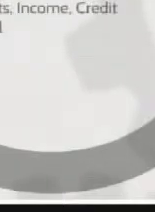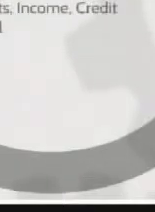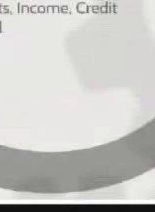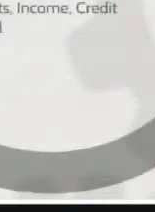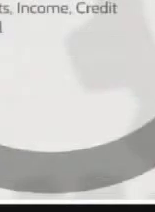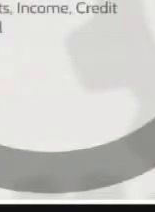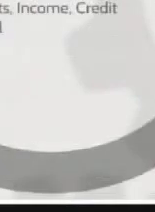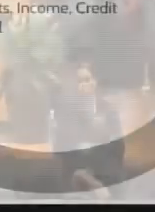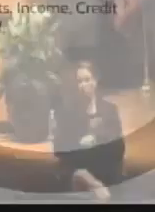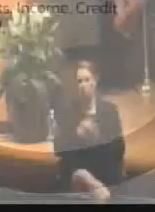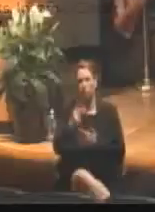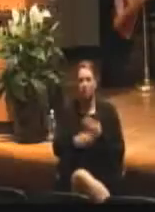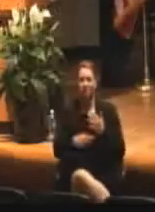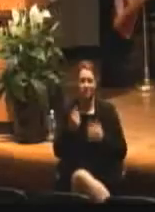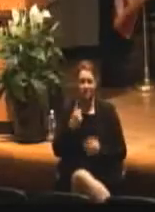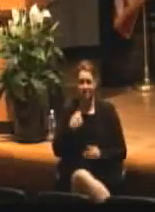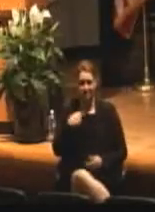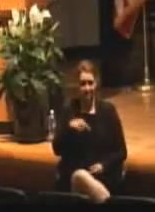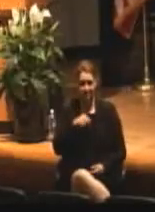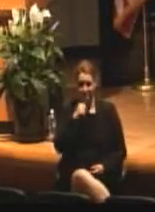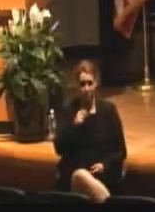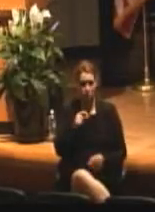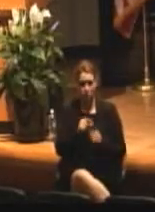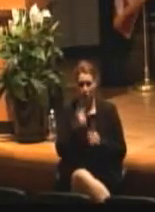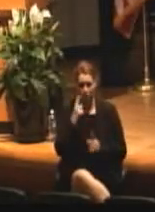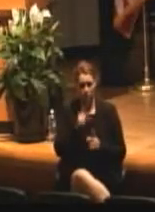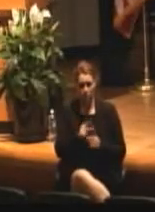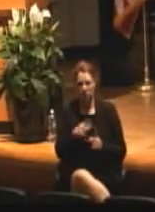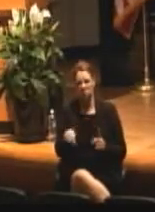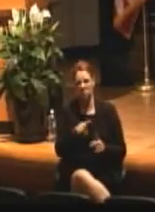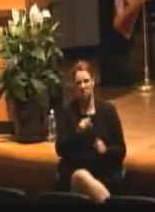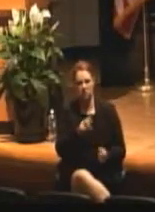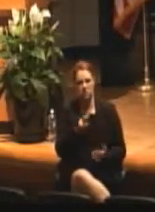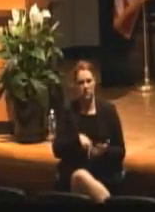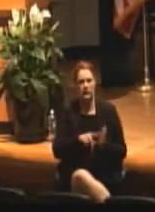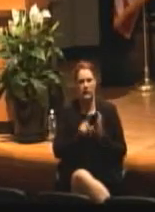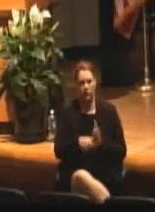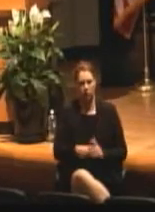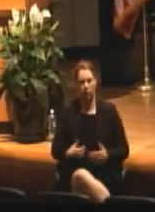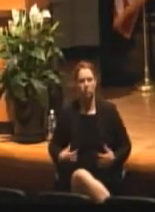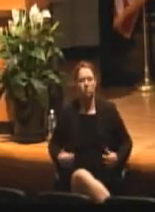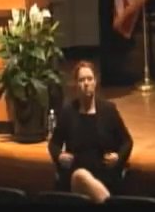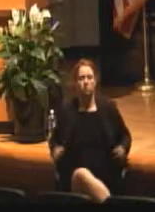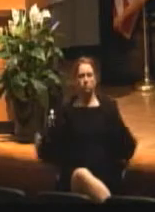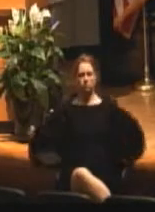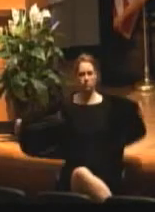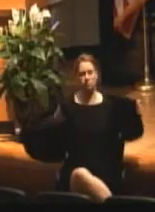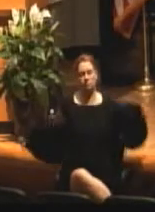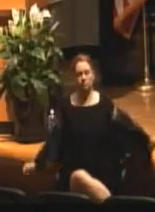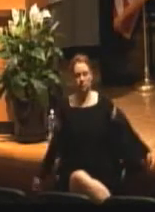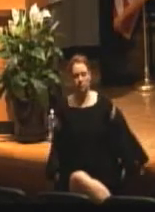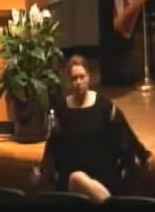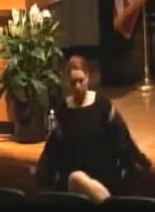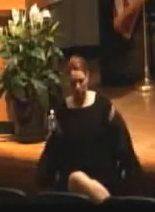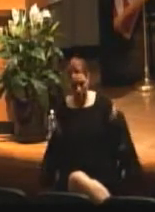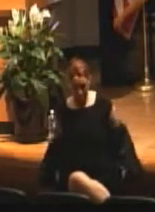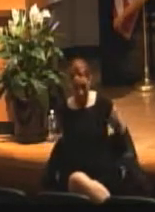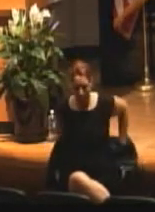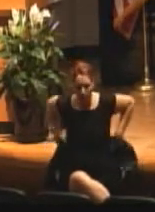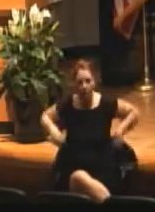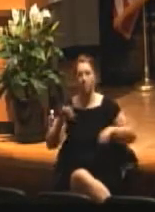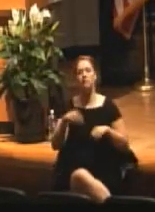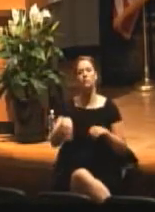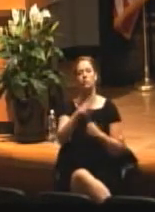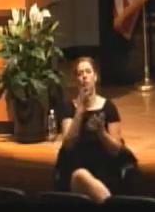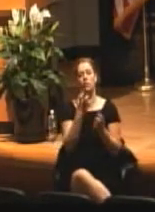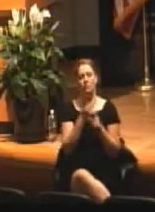know I'm not going word for word on it. I know you can read it all. But how do you calculate your ratio? This is one of the things a lot of people ask me about.